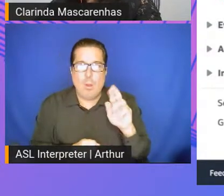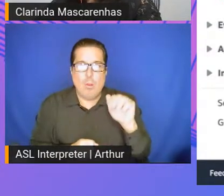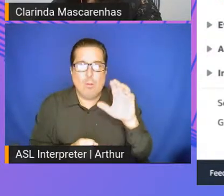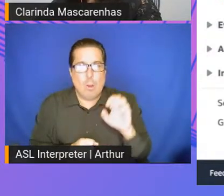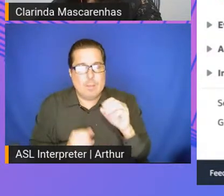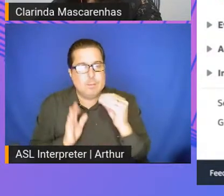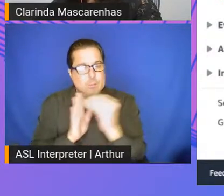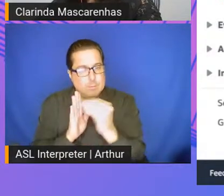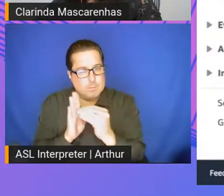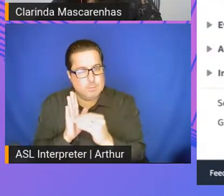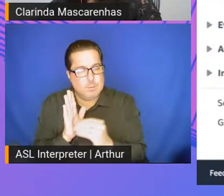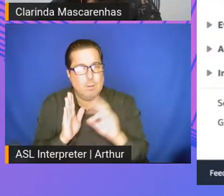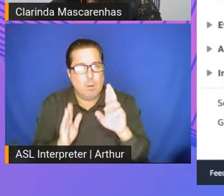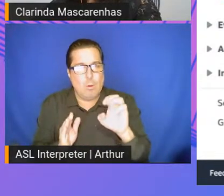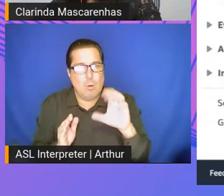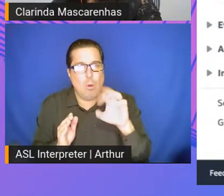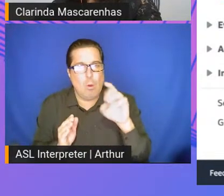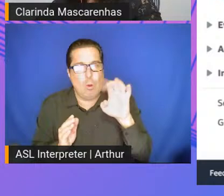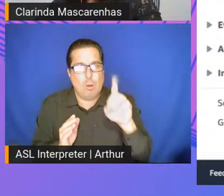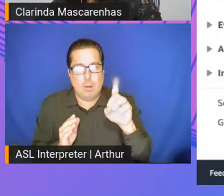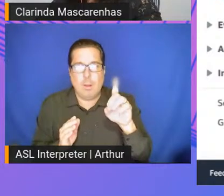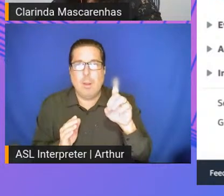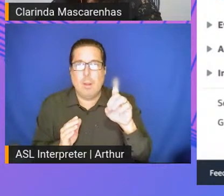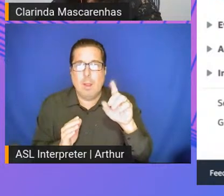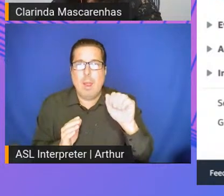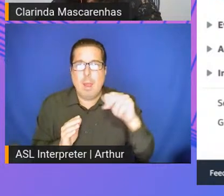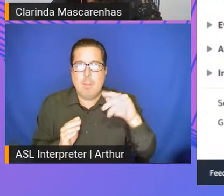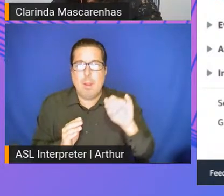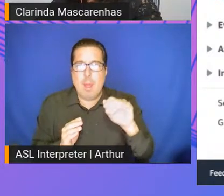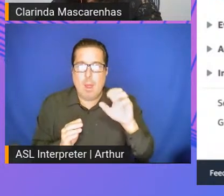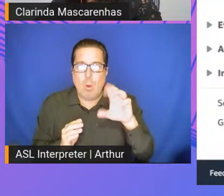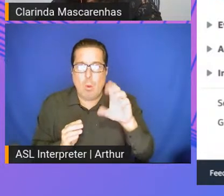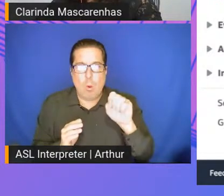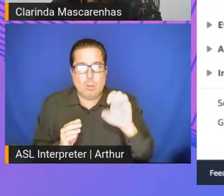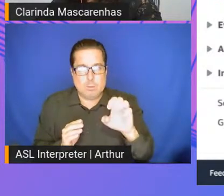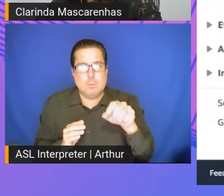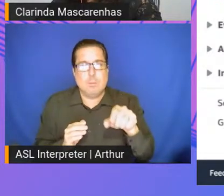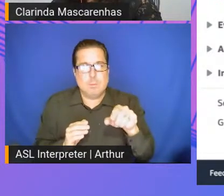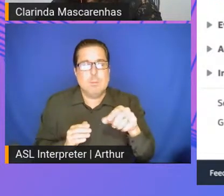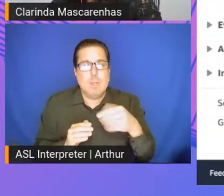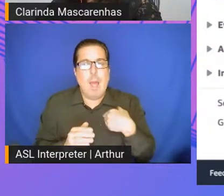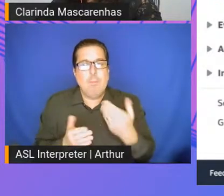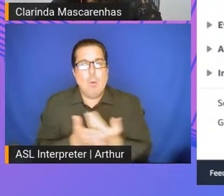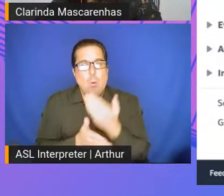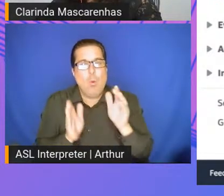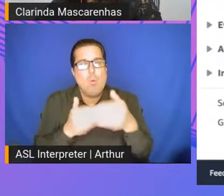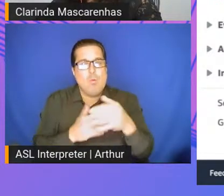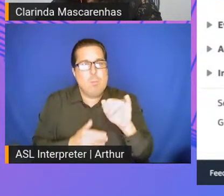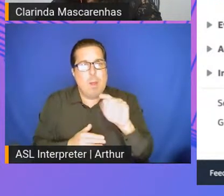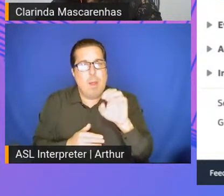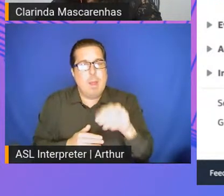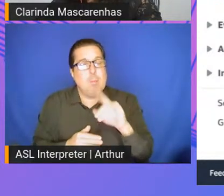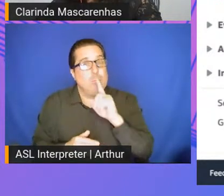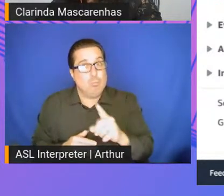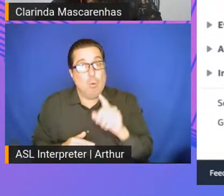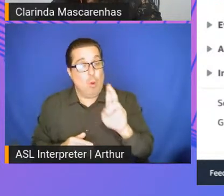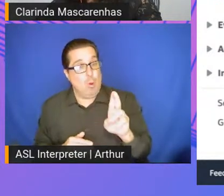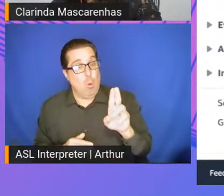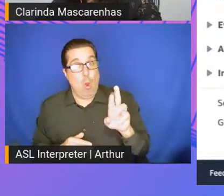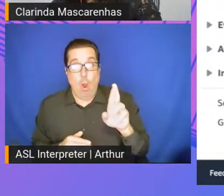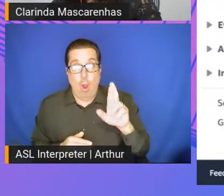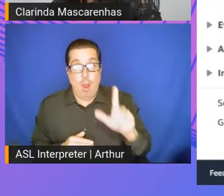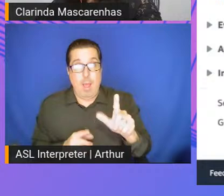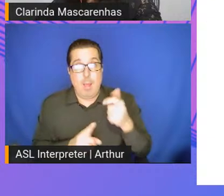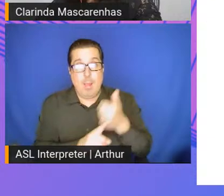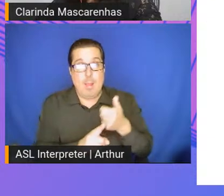recorded the post API calls, which is create a new room item, and it is through the URL, which is the